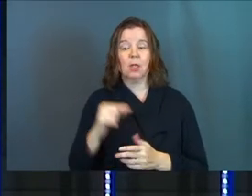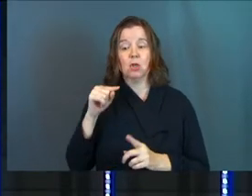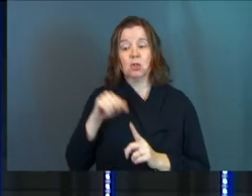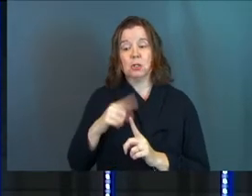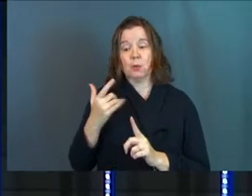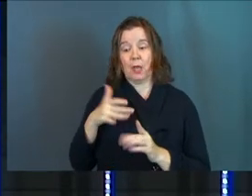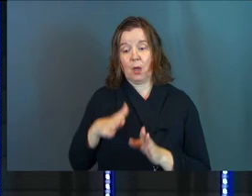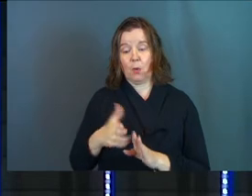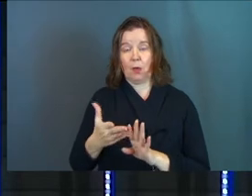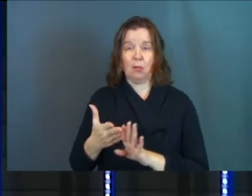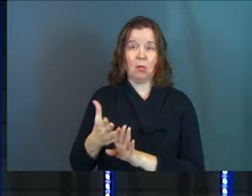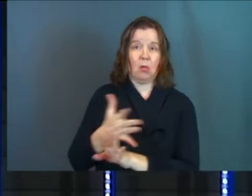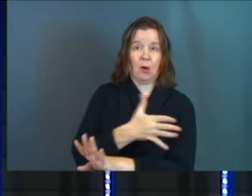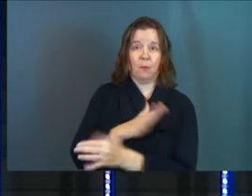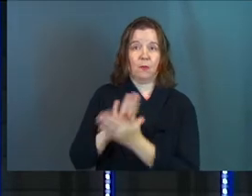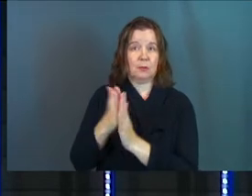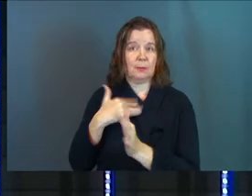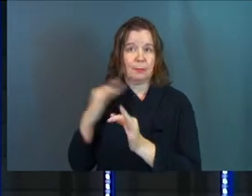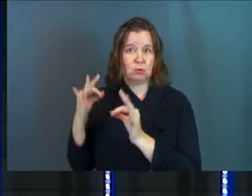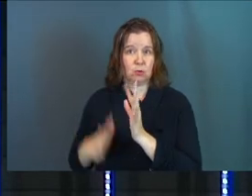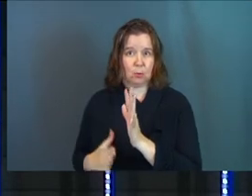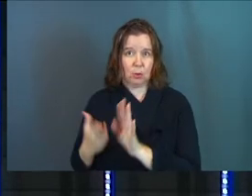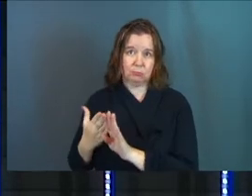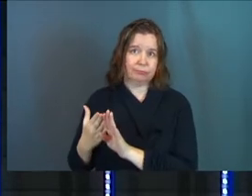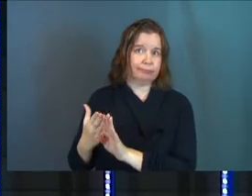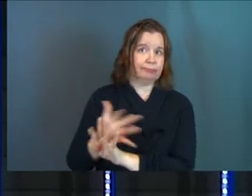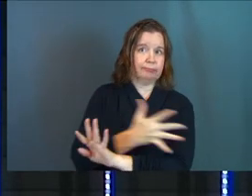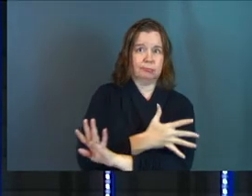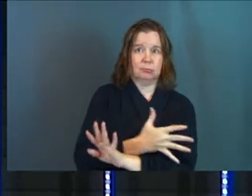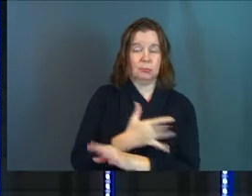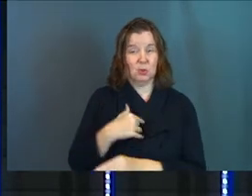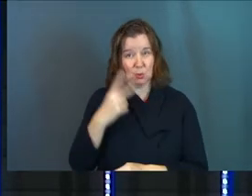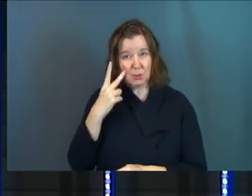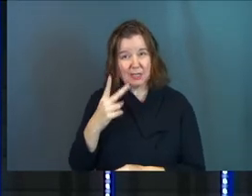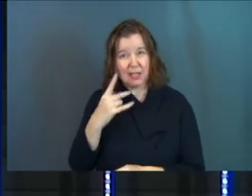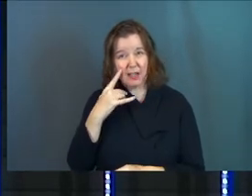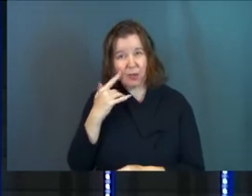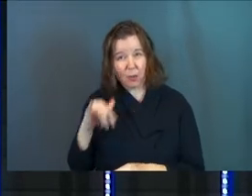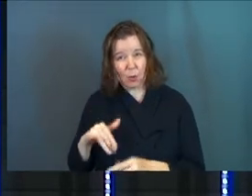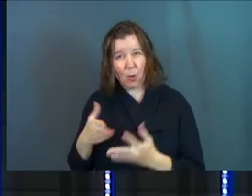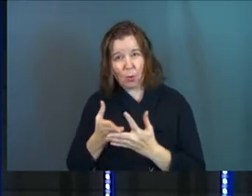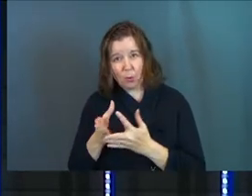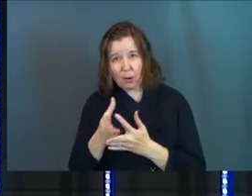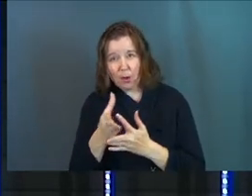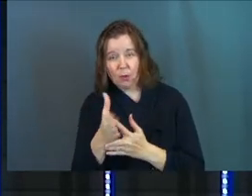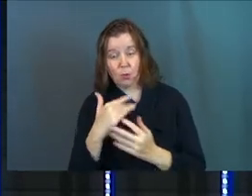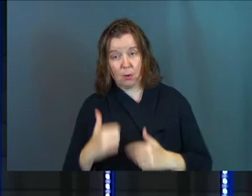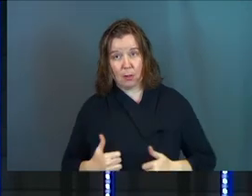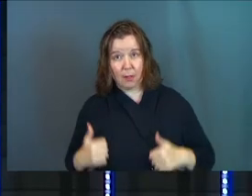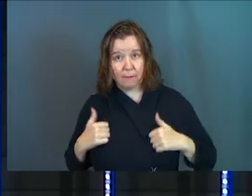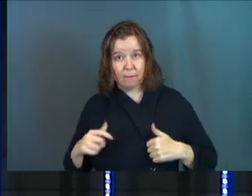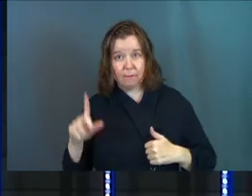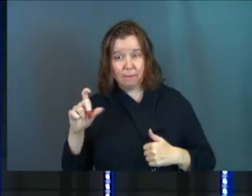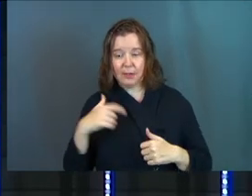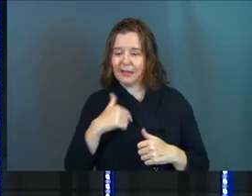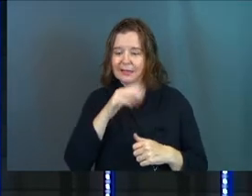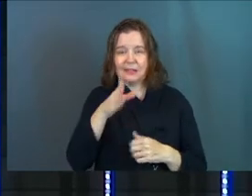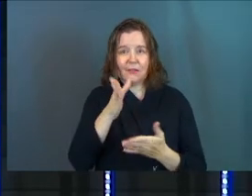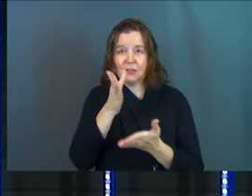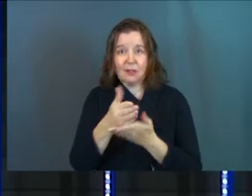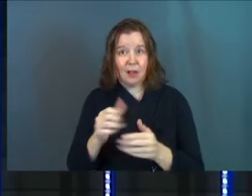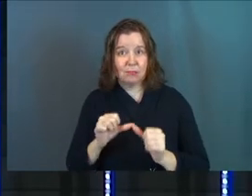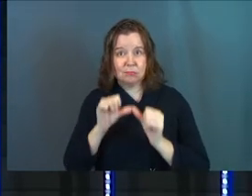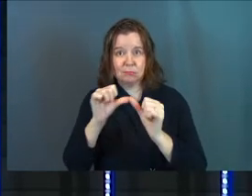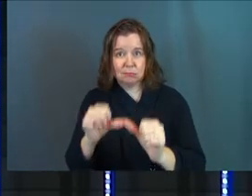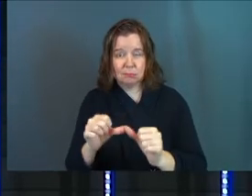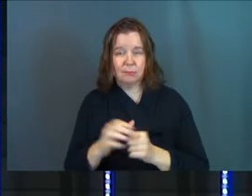And she was that way long before she was a sign language interpreter. Do you see the golden thread God was weaving through her life? And it's never